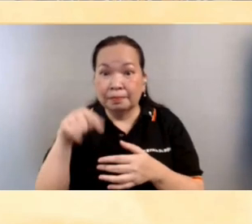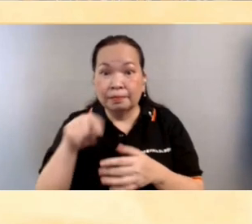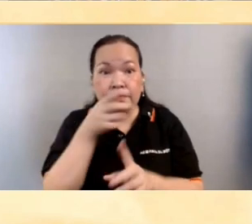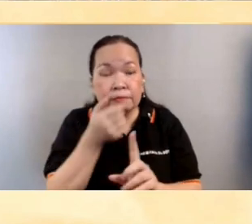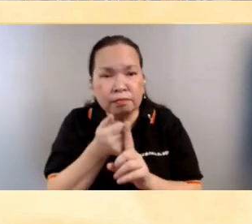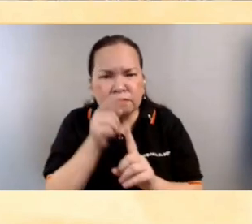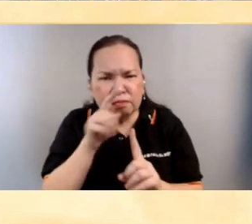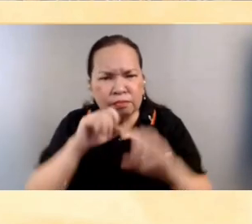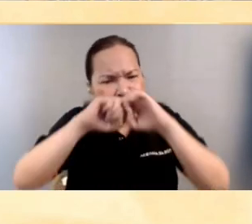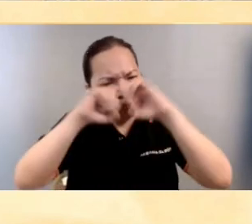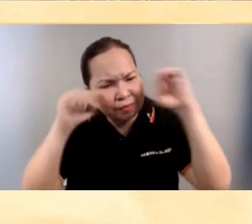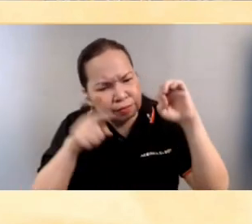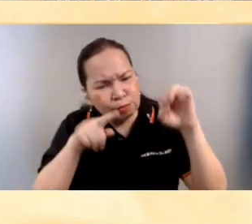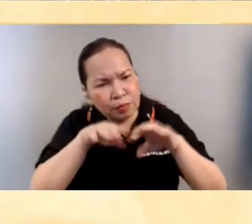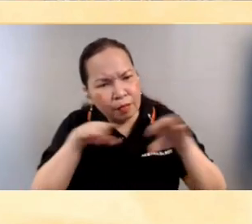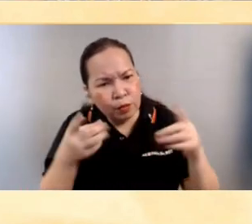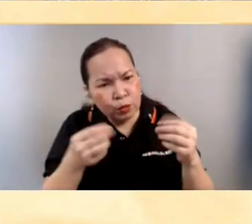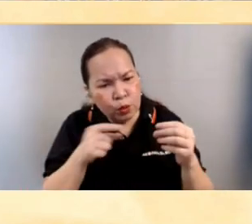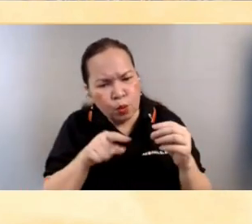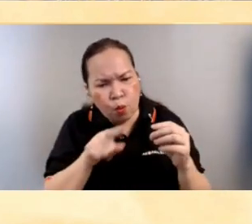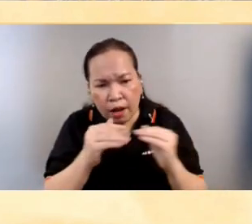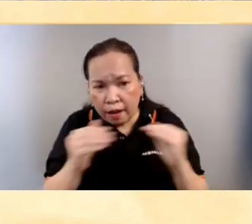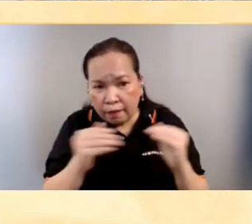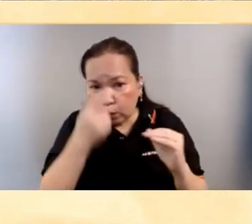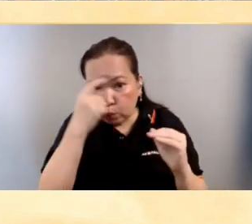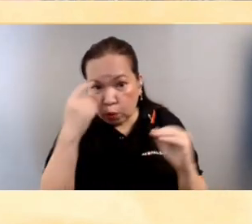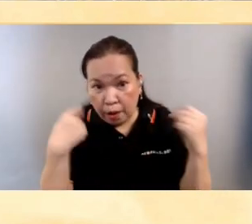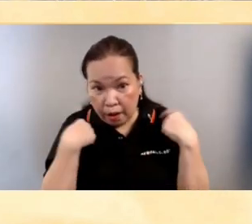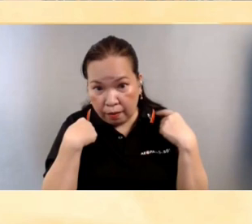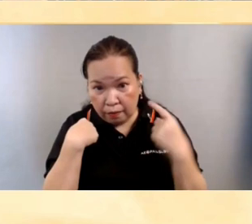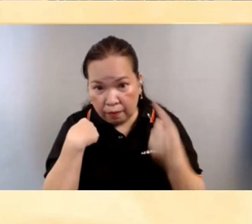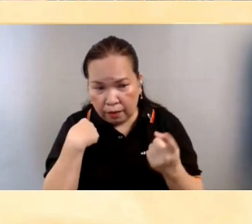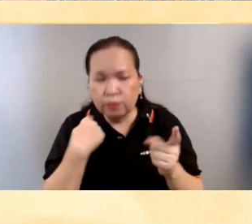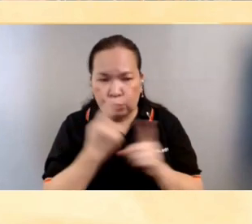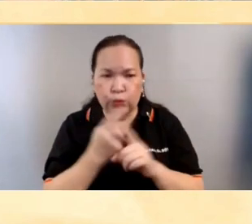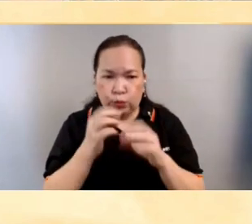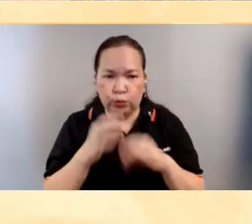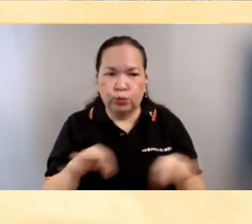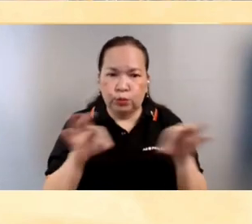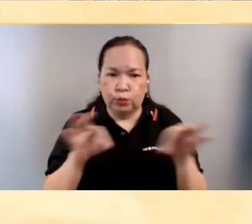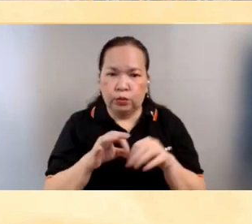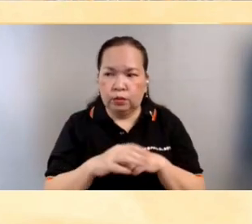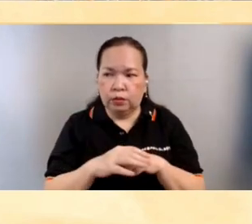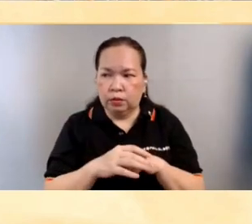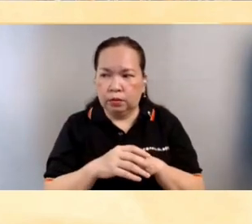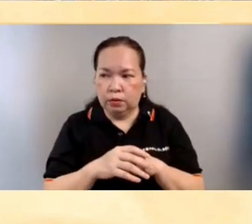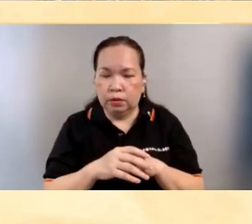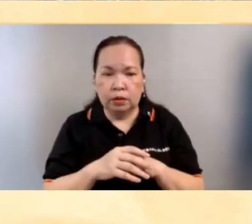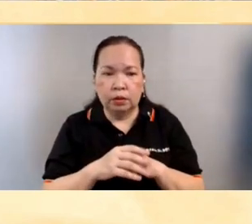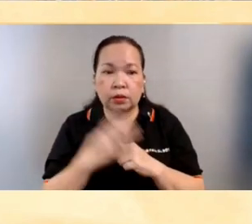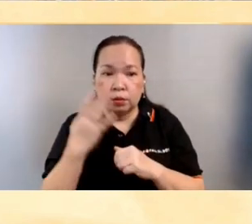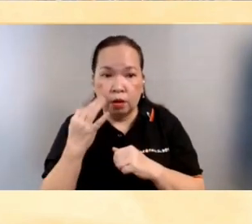them. Assessing the level of trauma is actually important. Okay, so that's